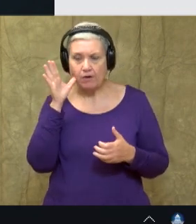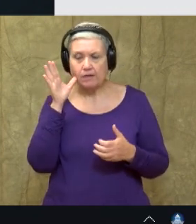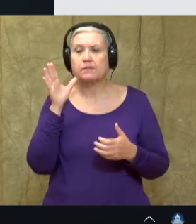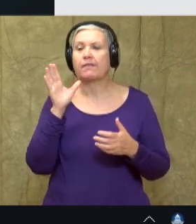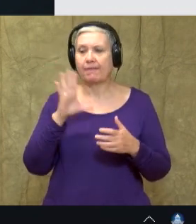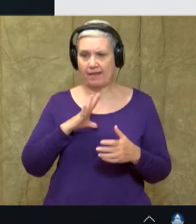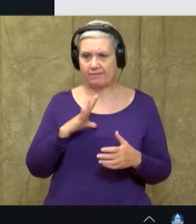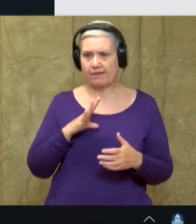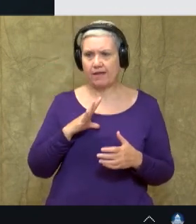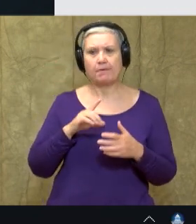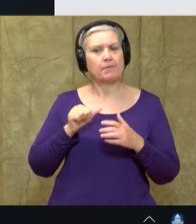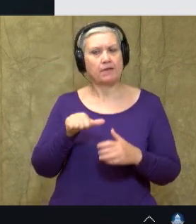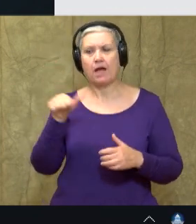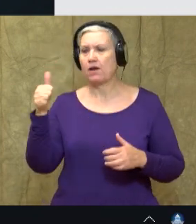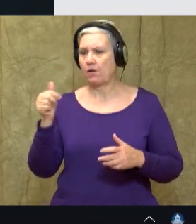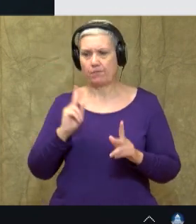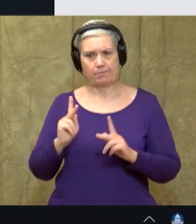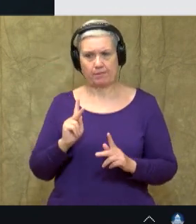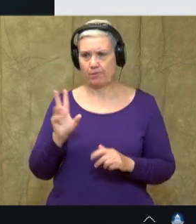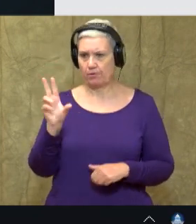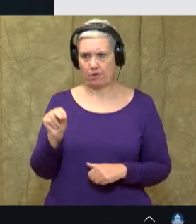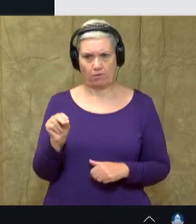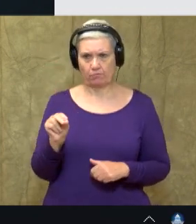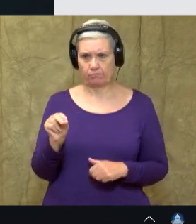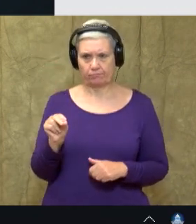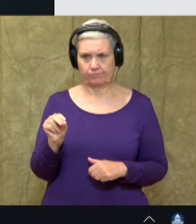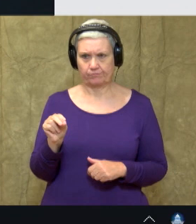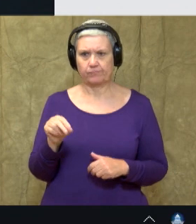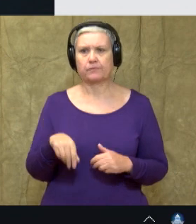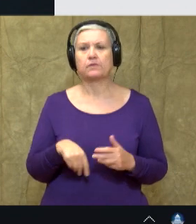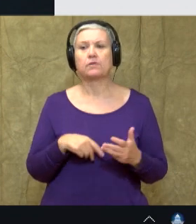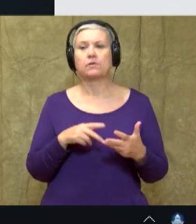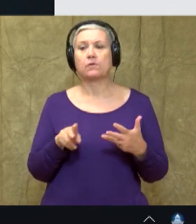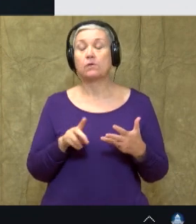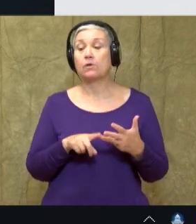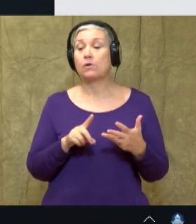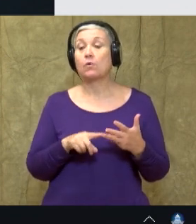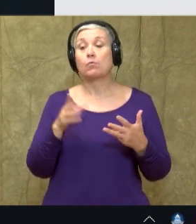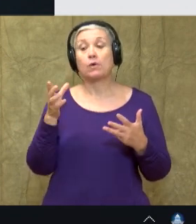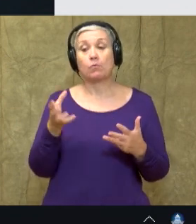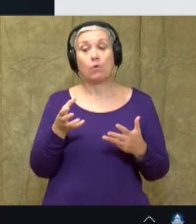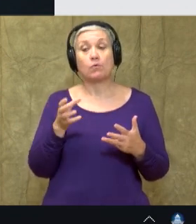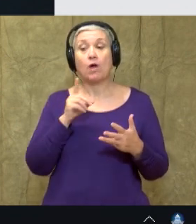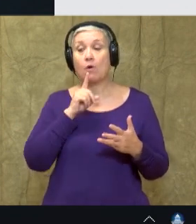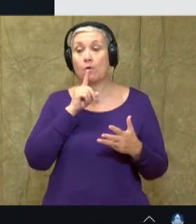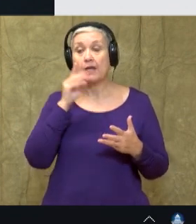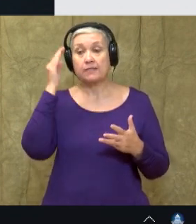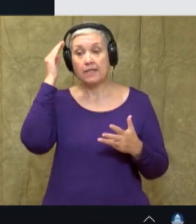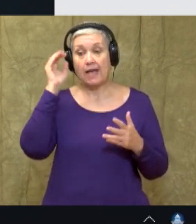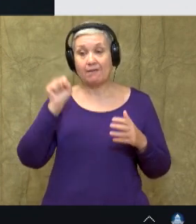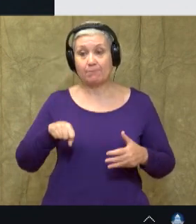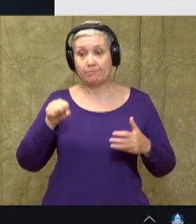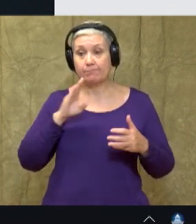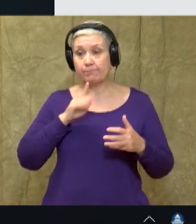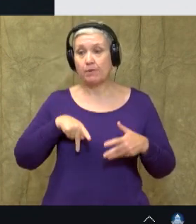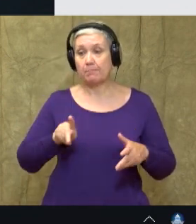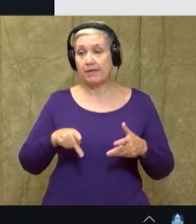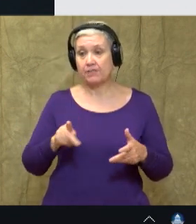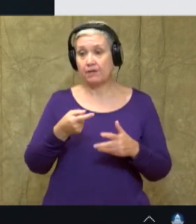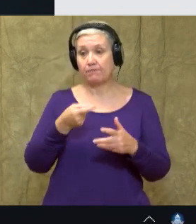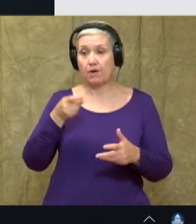permission. Remember, we're on the internet. We don't want to put anything on our device without our parents' permission. And number